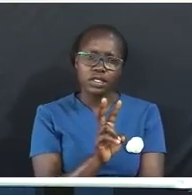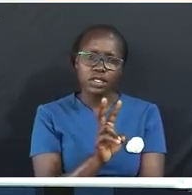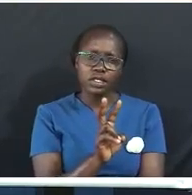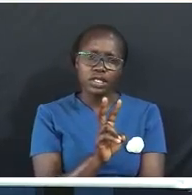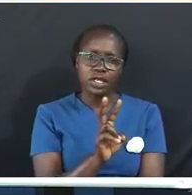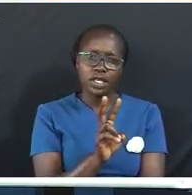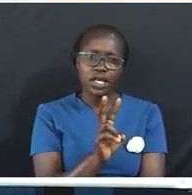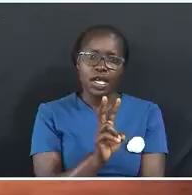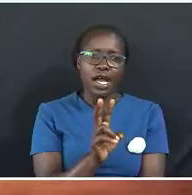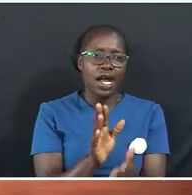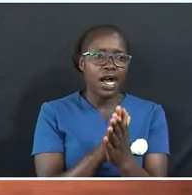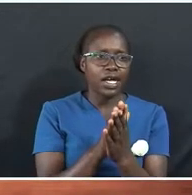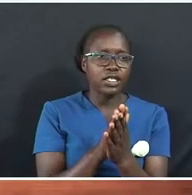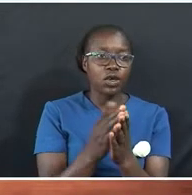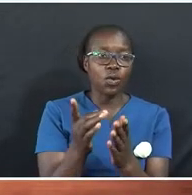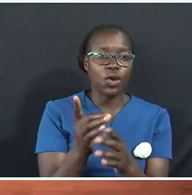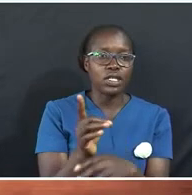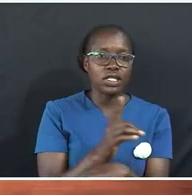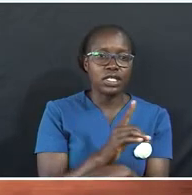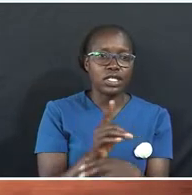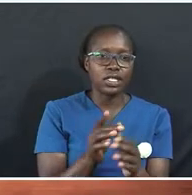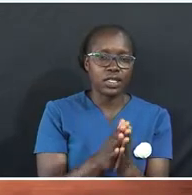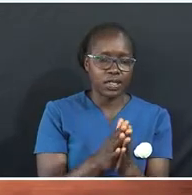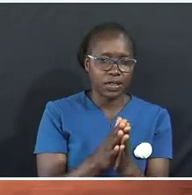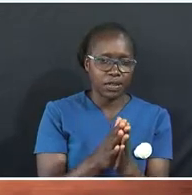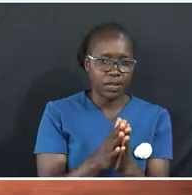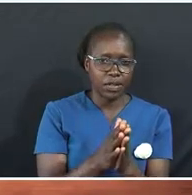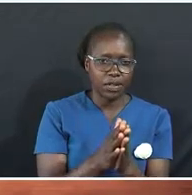is very different when one says, can you turn and look?